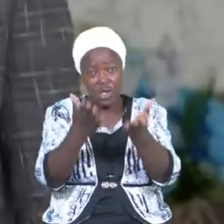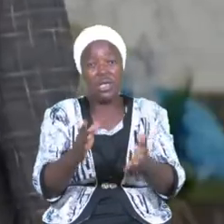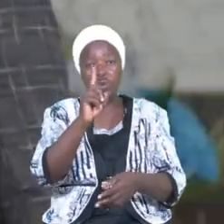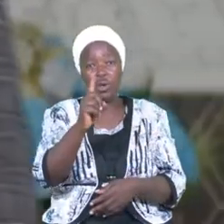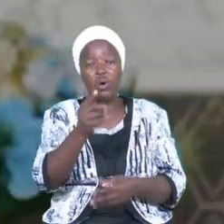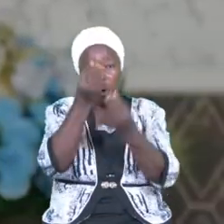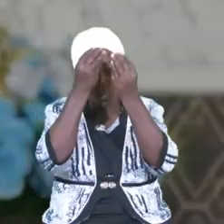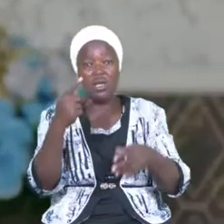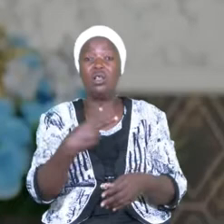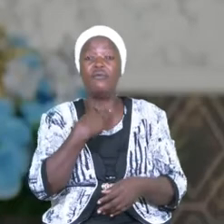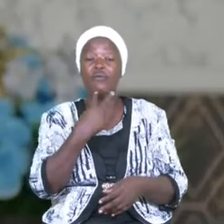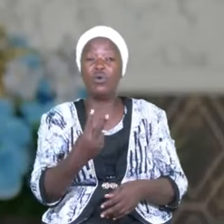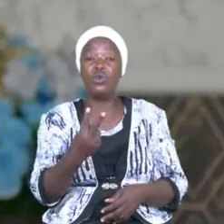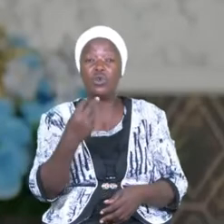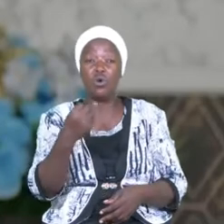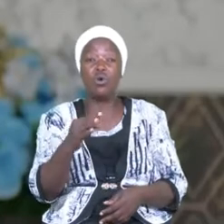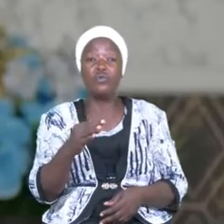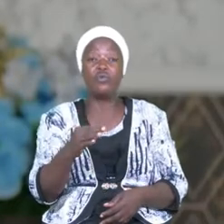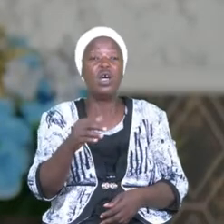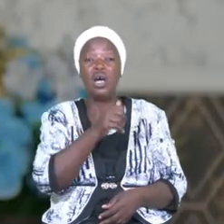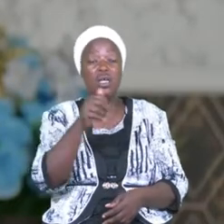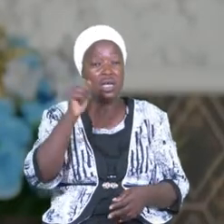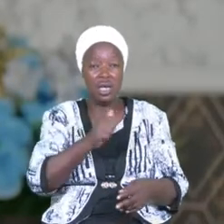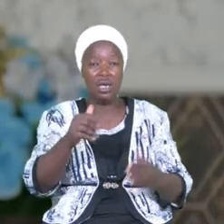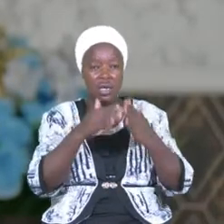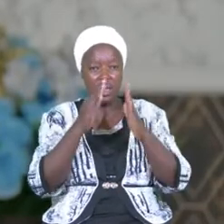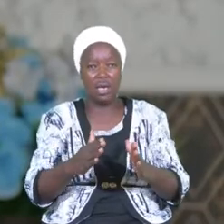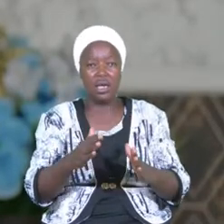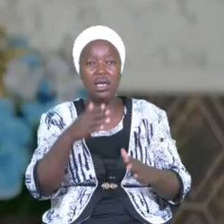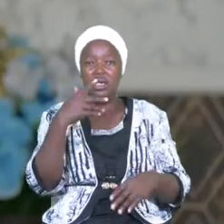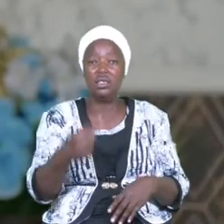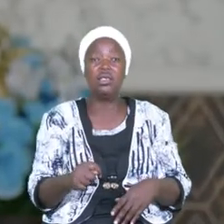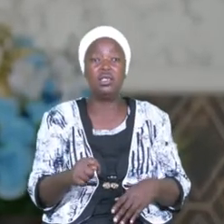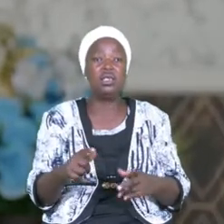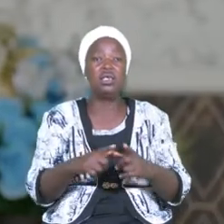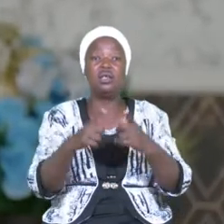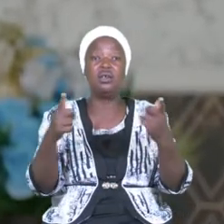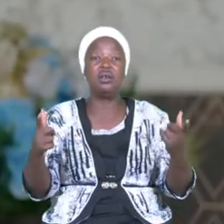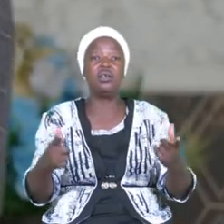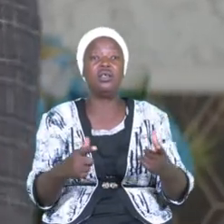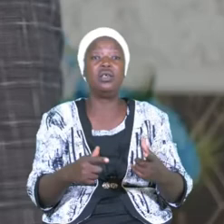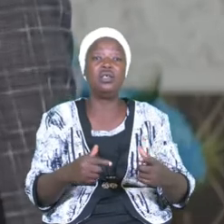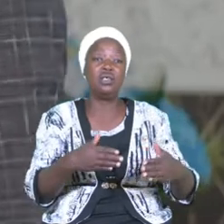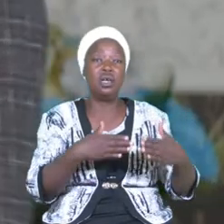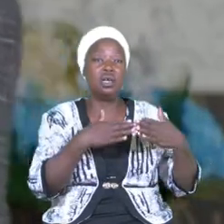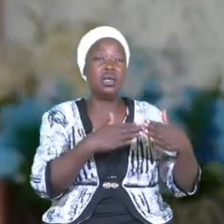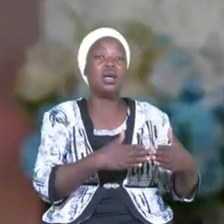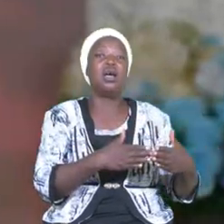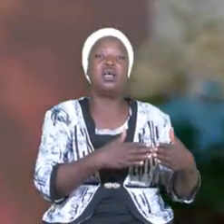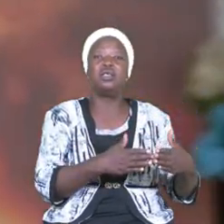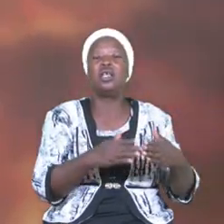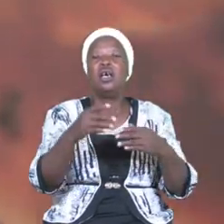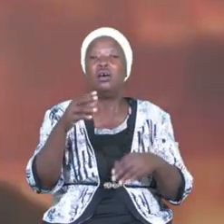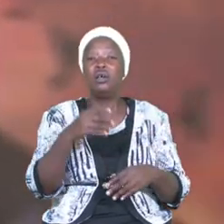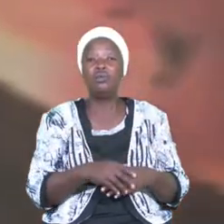voice of her captain. The supernatural girds obedient conquerors with